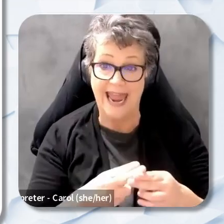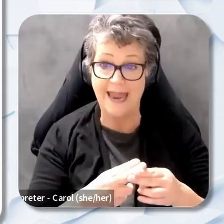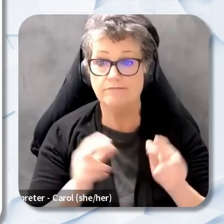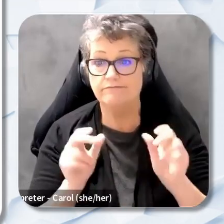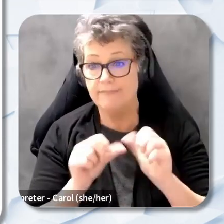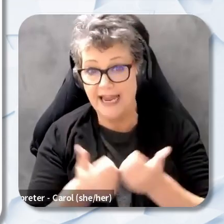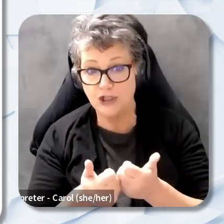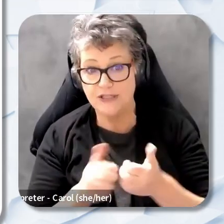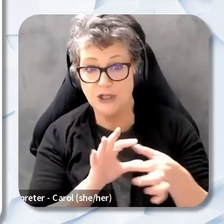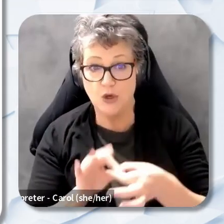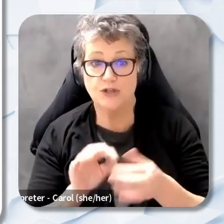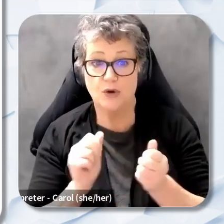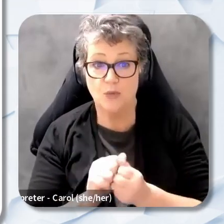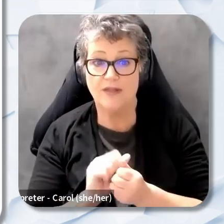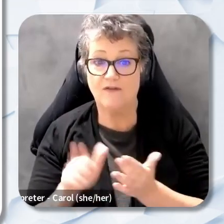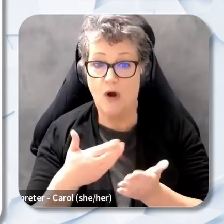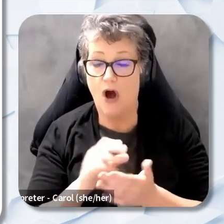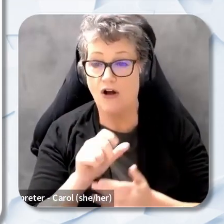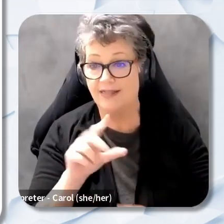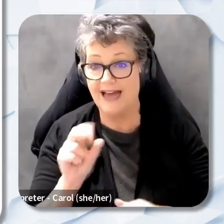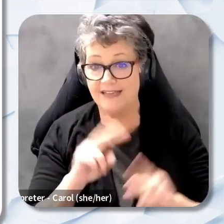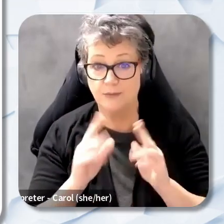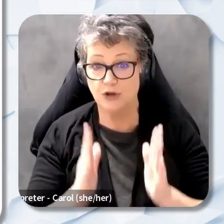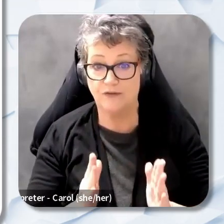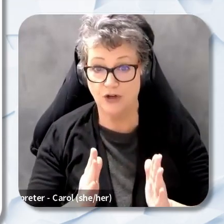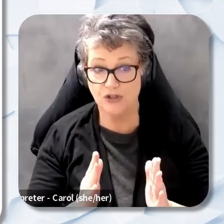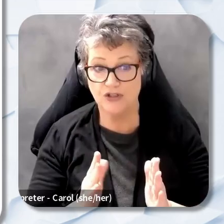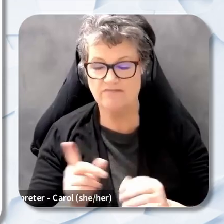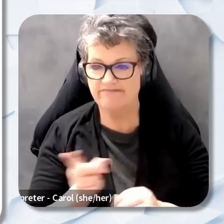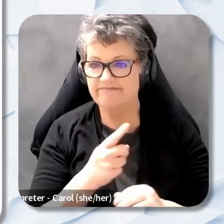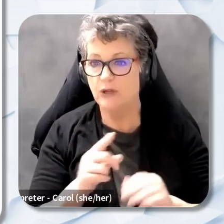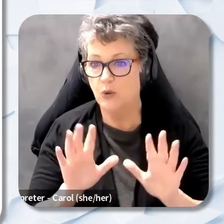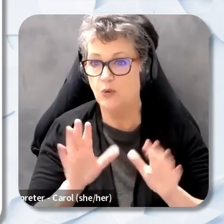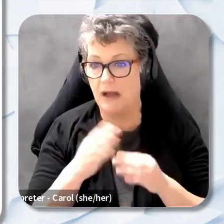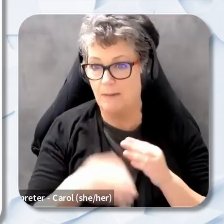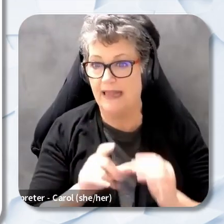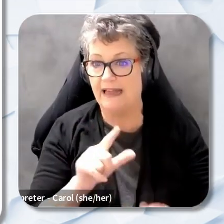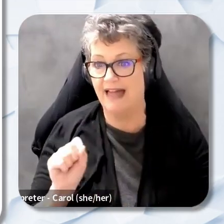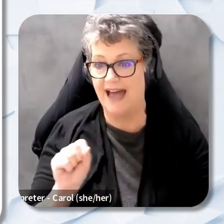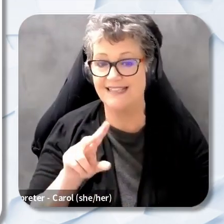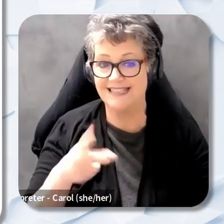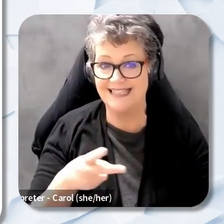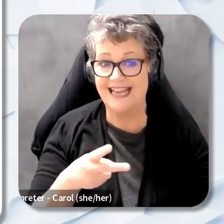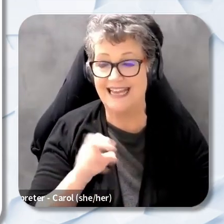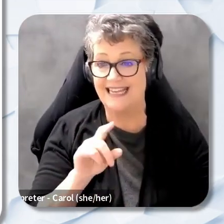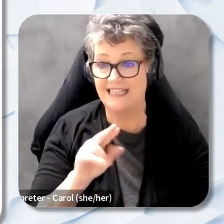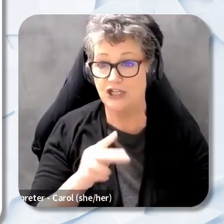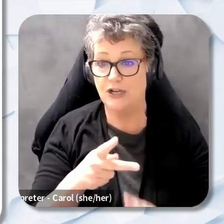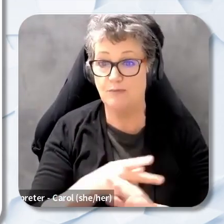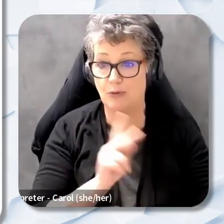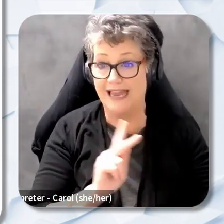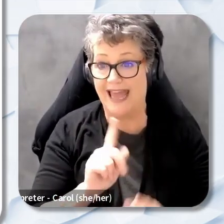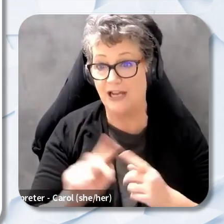and agency association for all class observers that complete class second edition, pre-K to